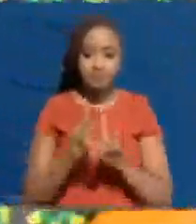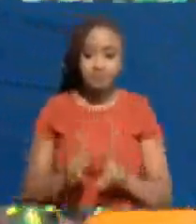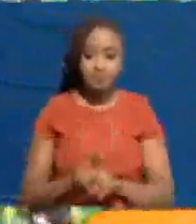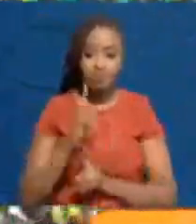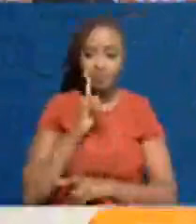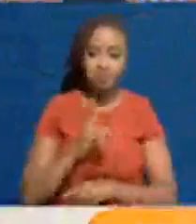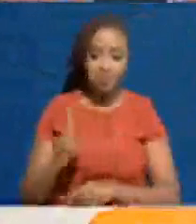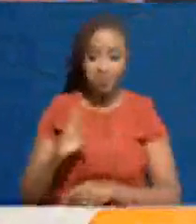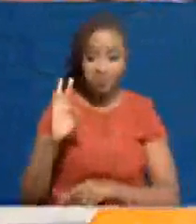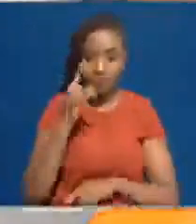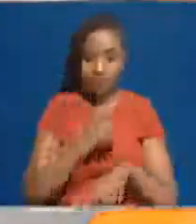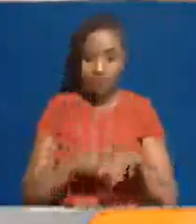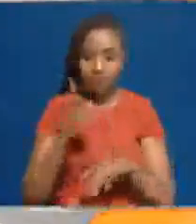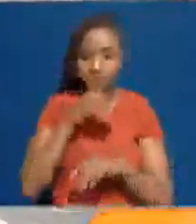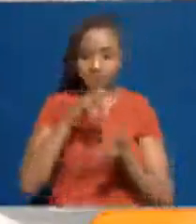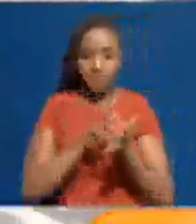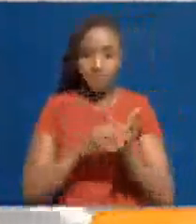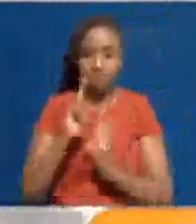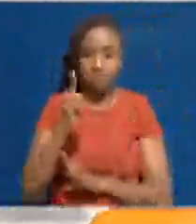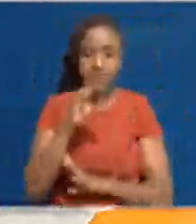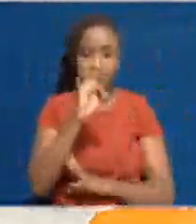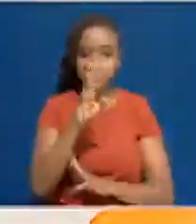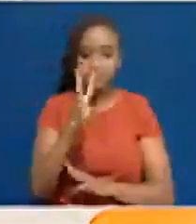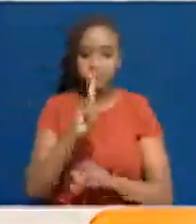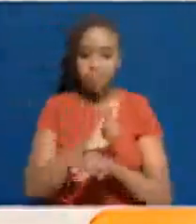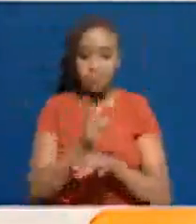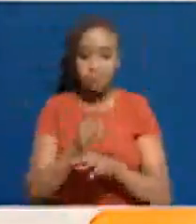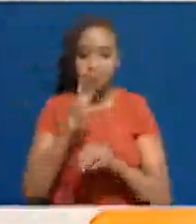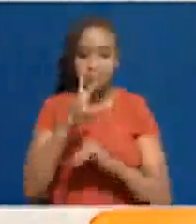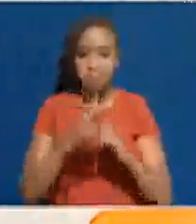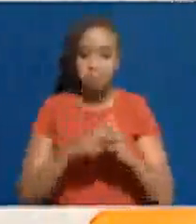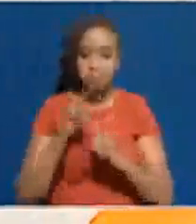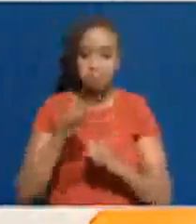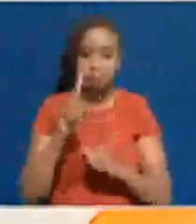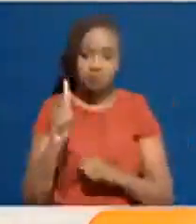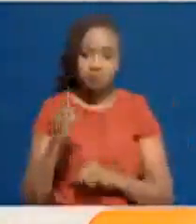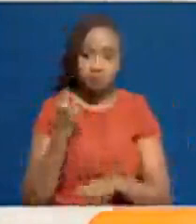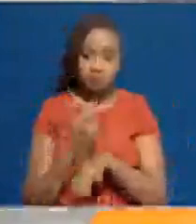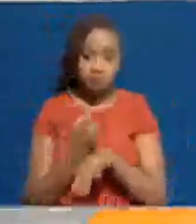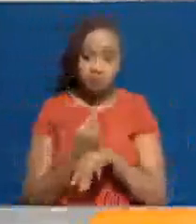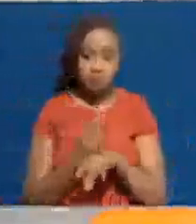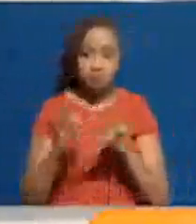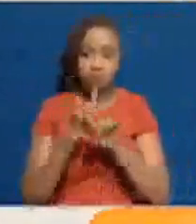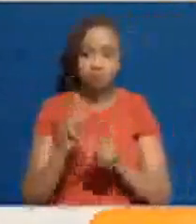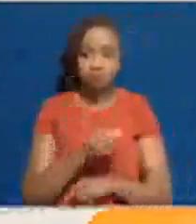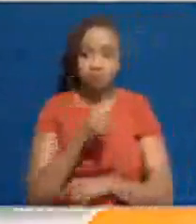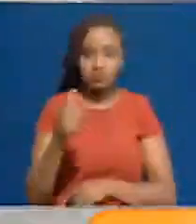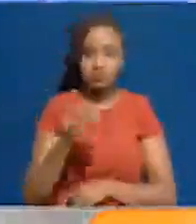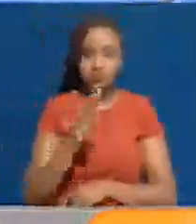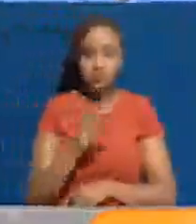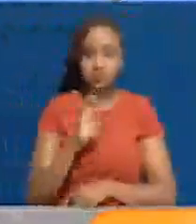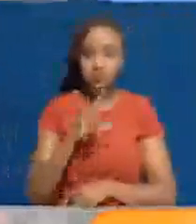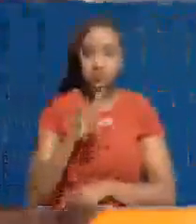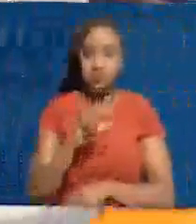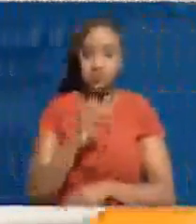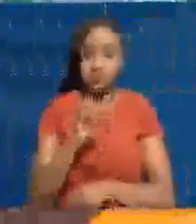lucky as she finished first in a time of 32 minutes, 27.1 seconds, with Mergut Alemu second in a time of